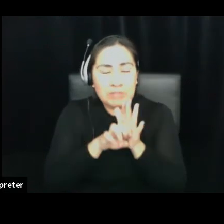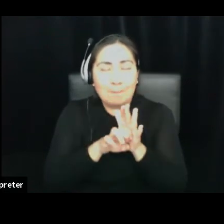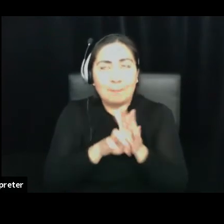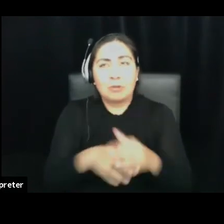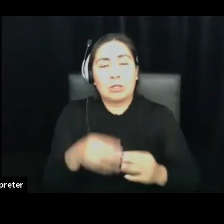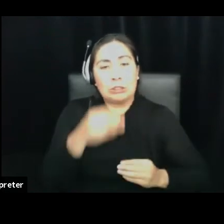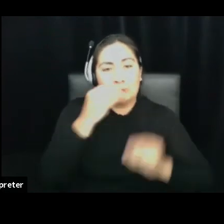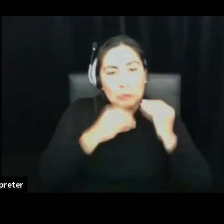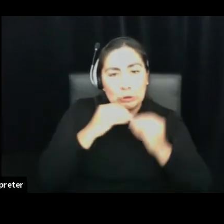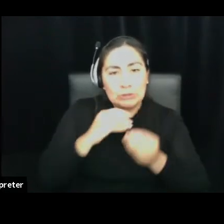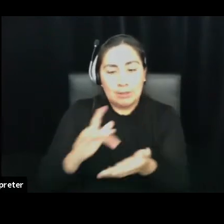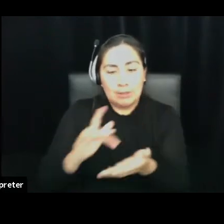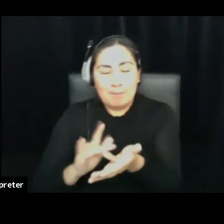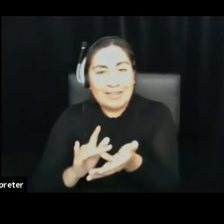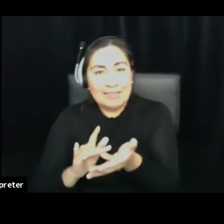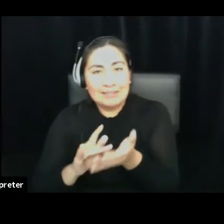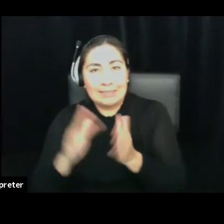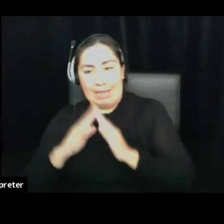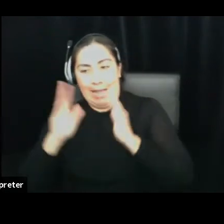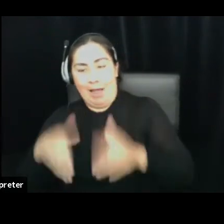housing, etc.